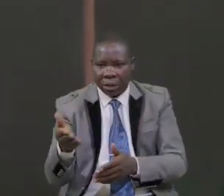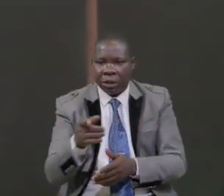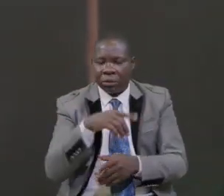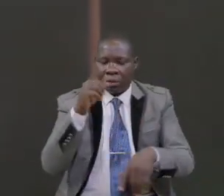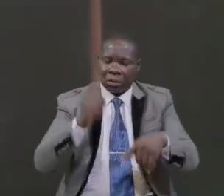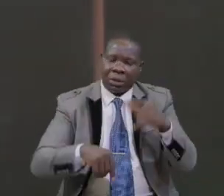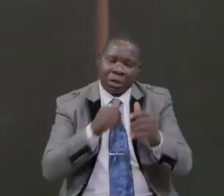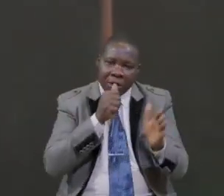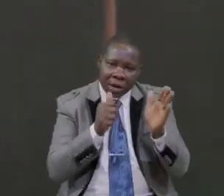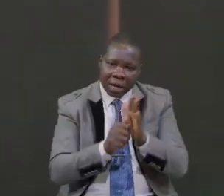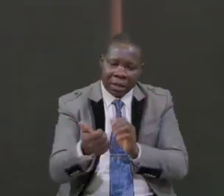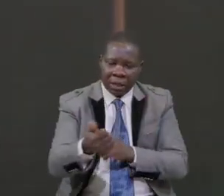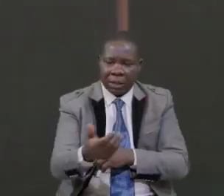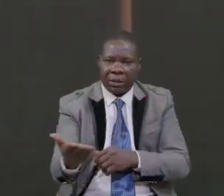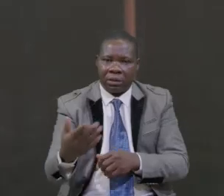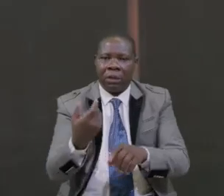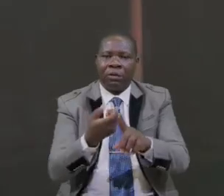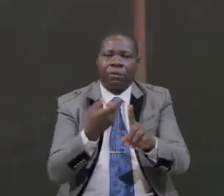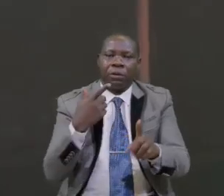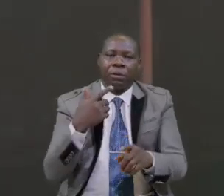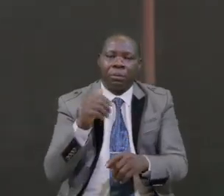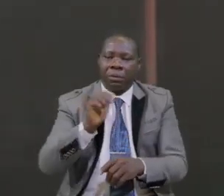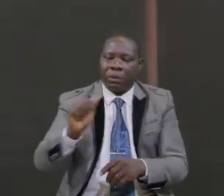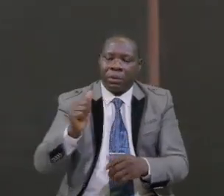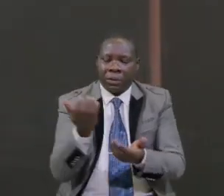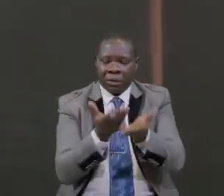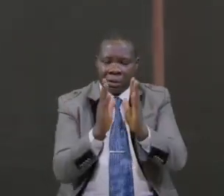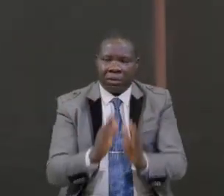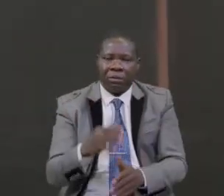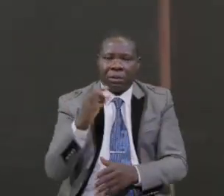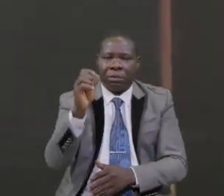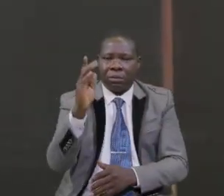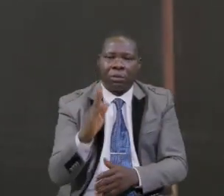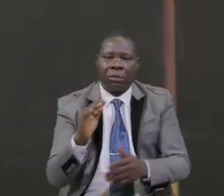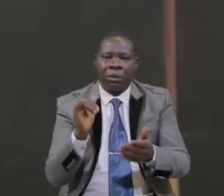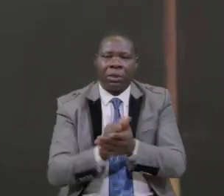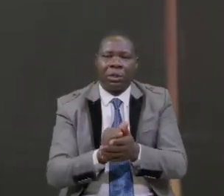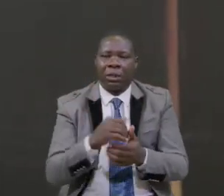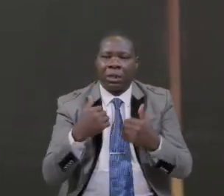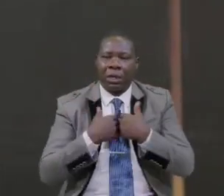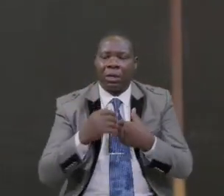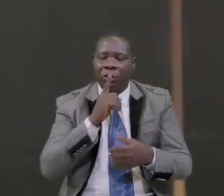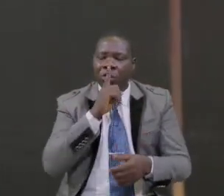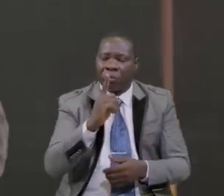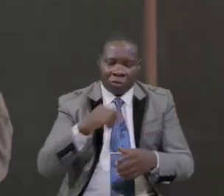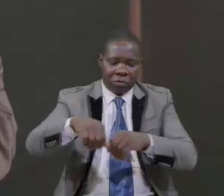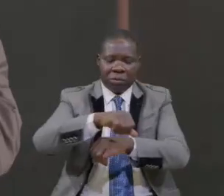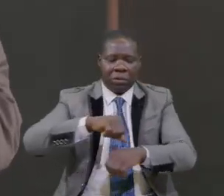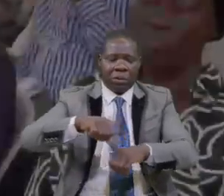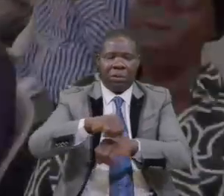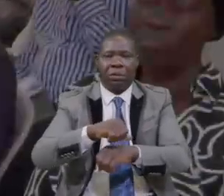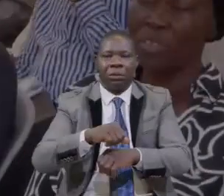anything from a servant of God that has true anointing. You will